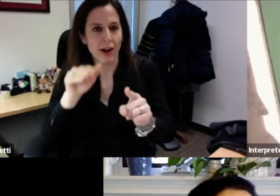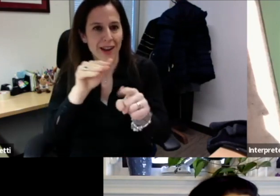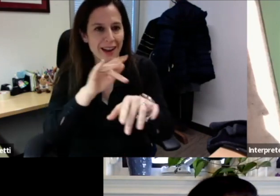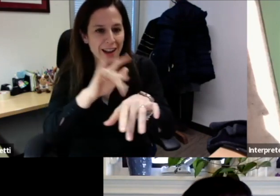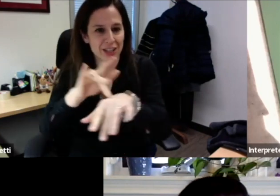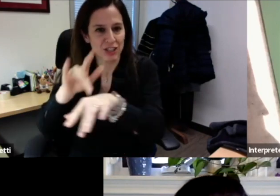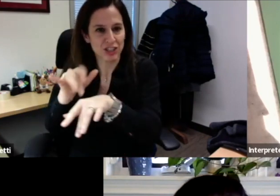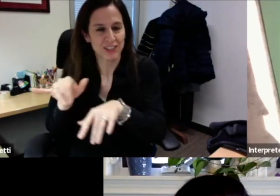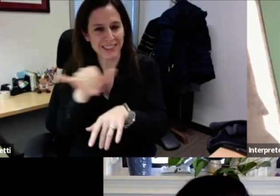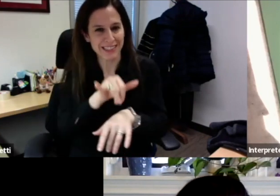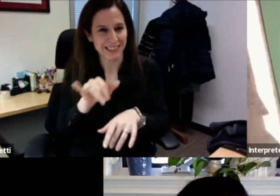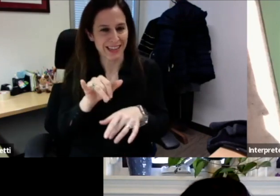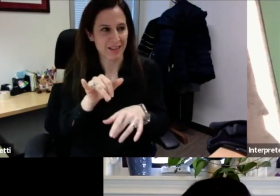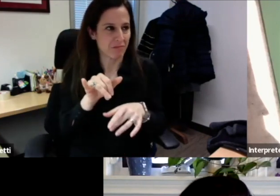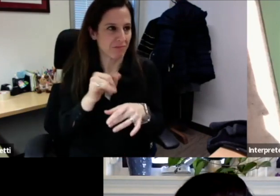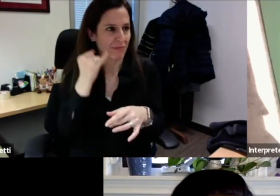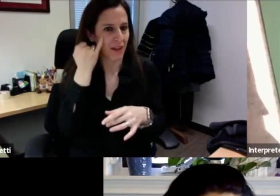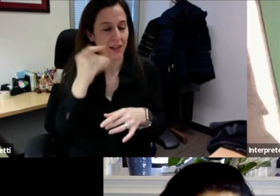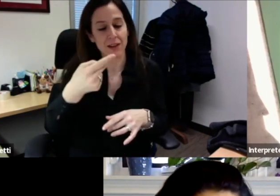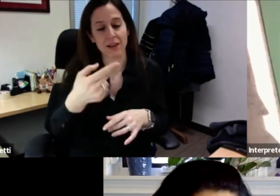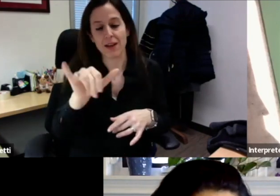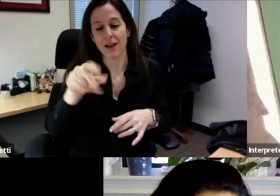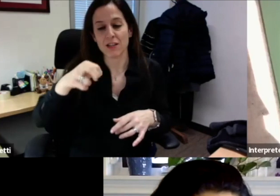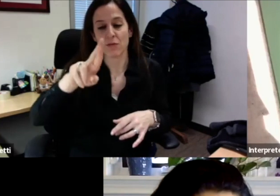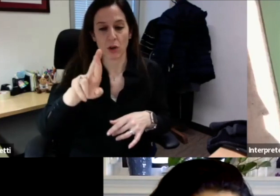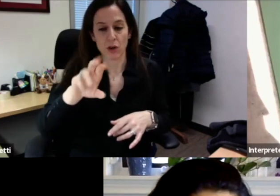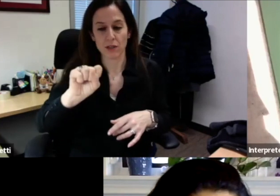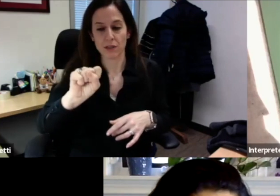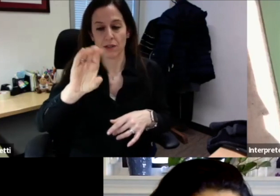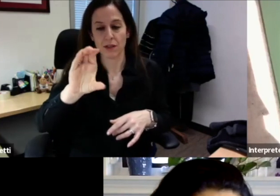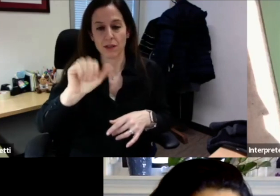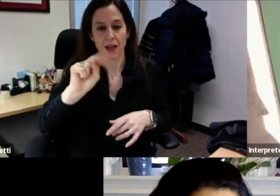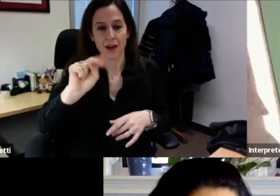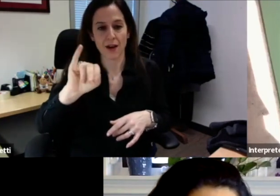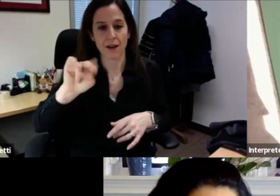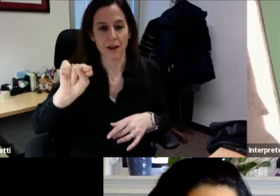hyper, did you get it, Steve? Say it. Hypersetting?